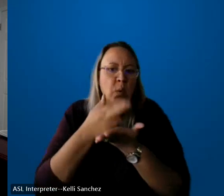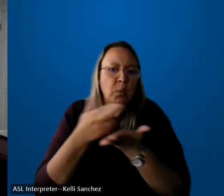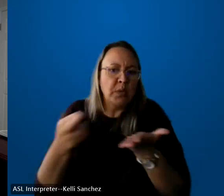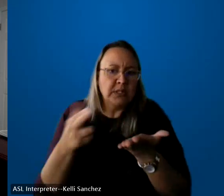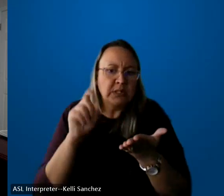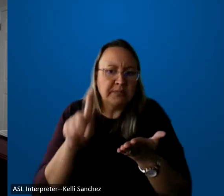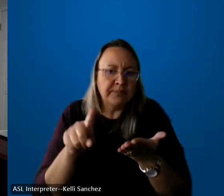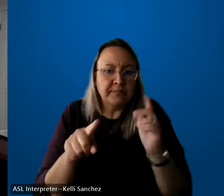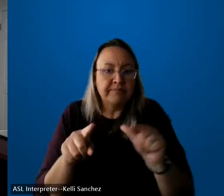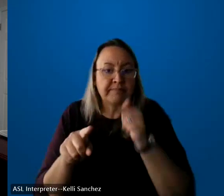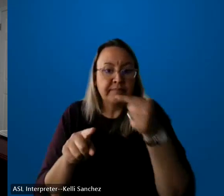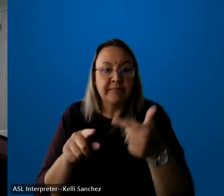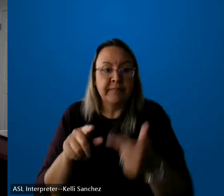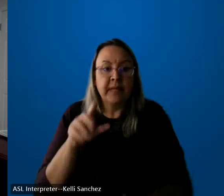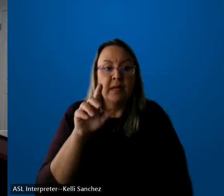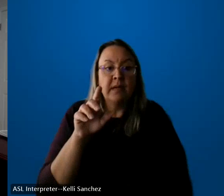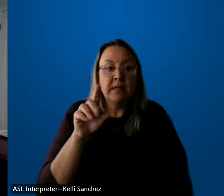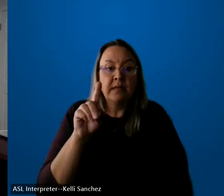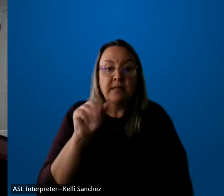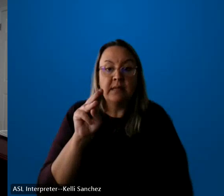Damon, I'll start with you.